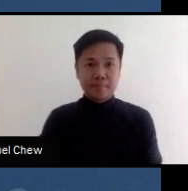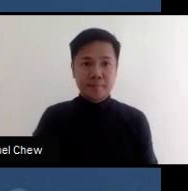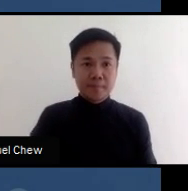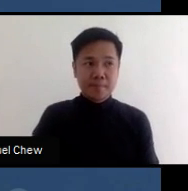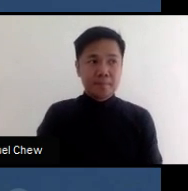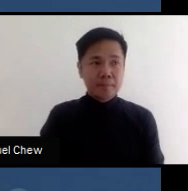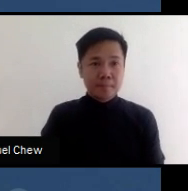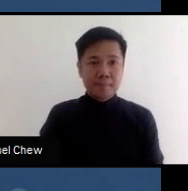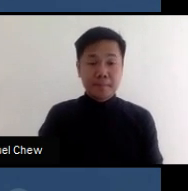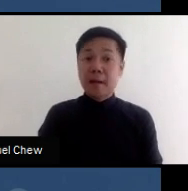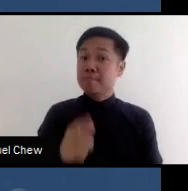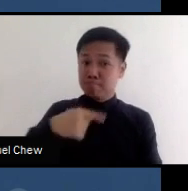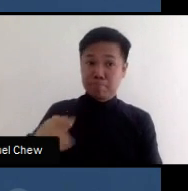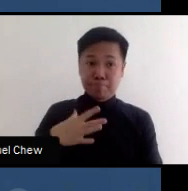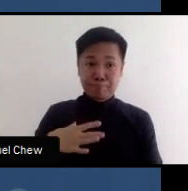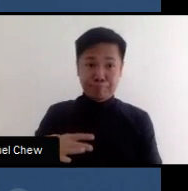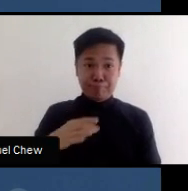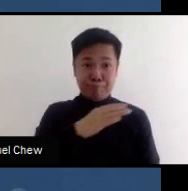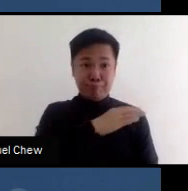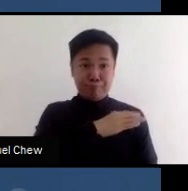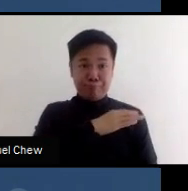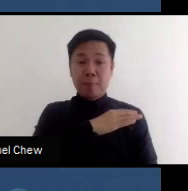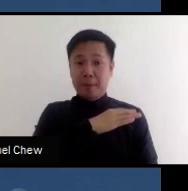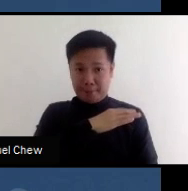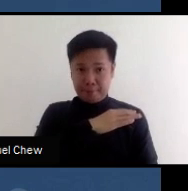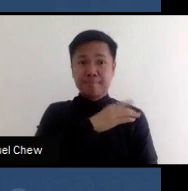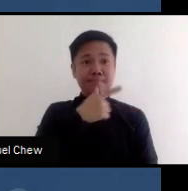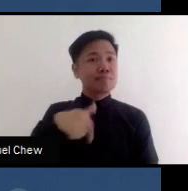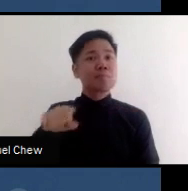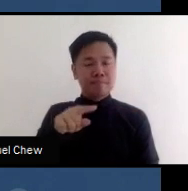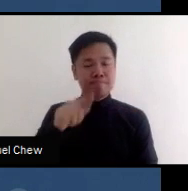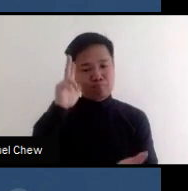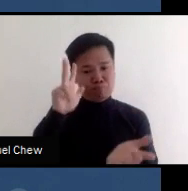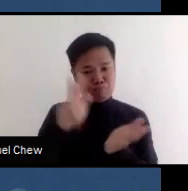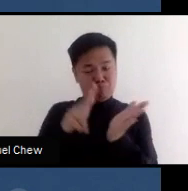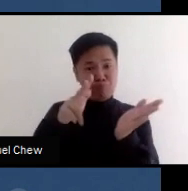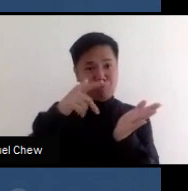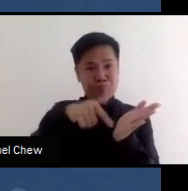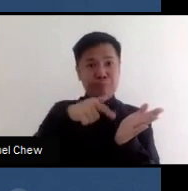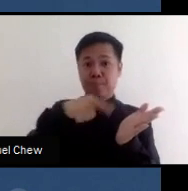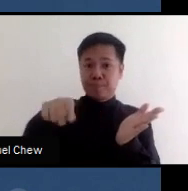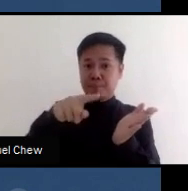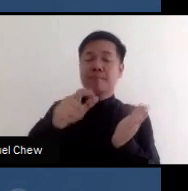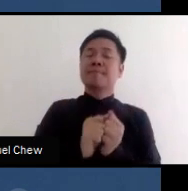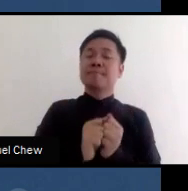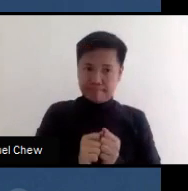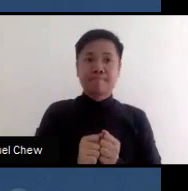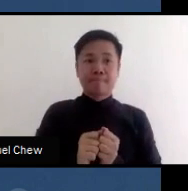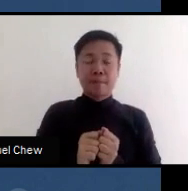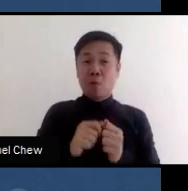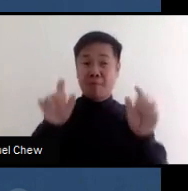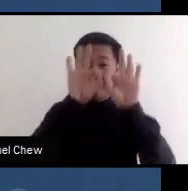the committee wishes to endorse the draft Asia Pacific Indicator Framework for monitoring